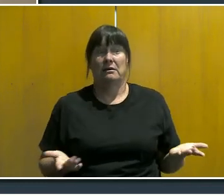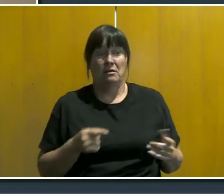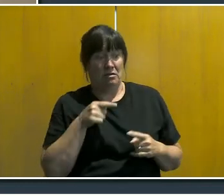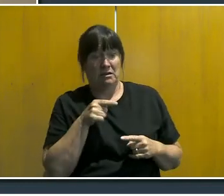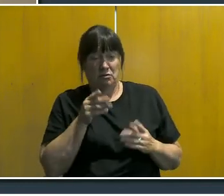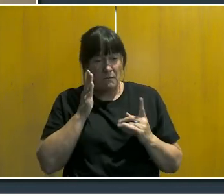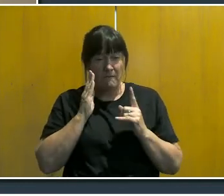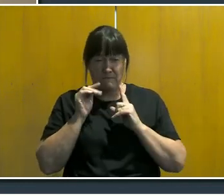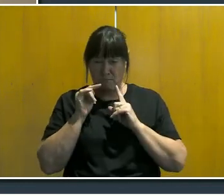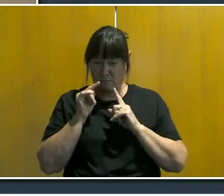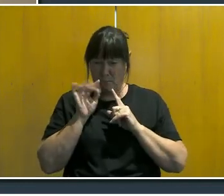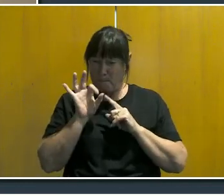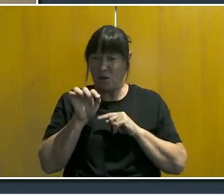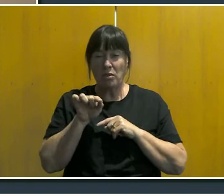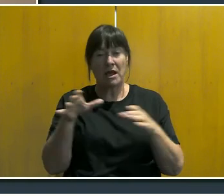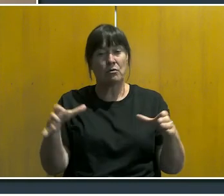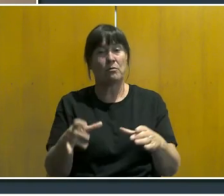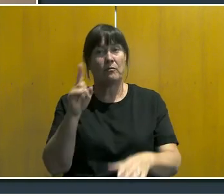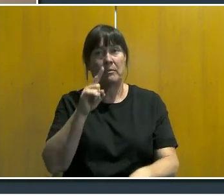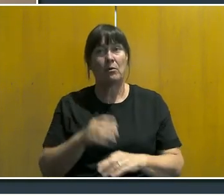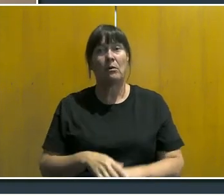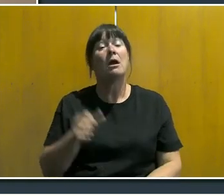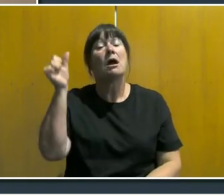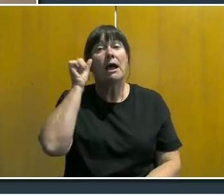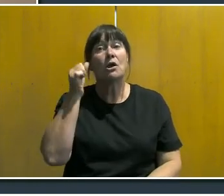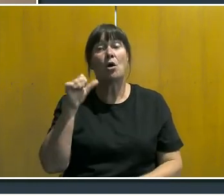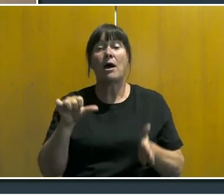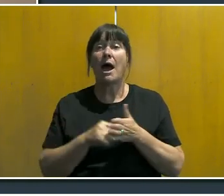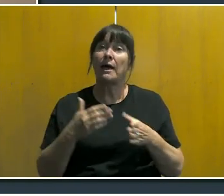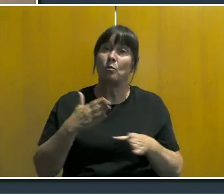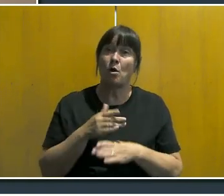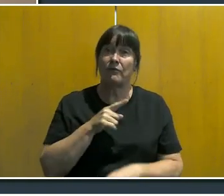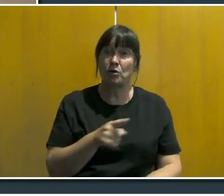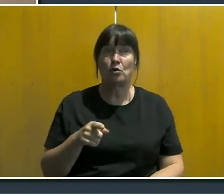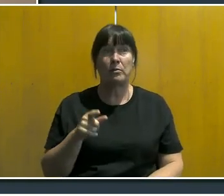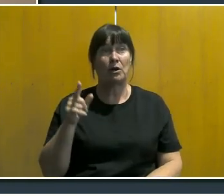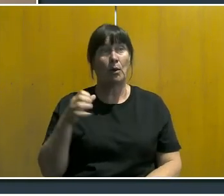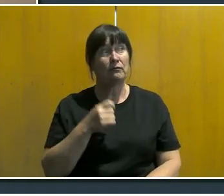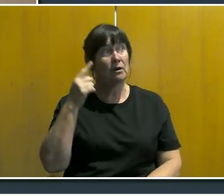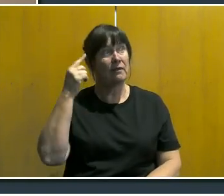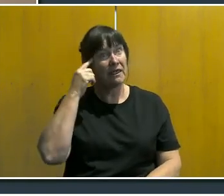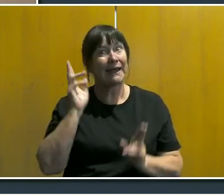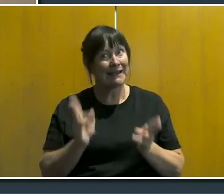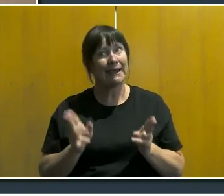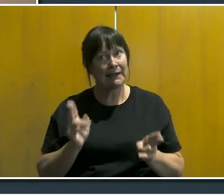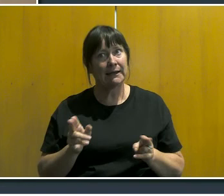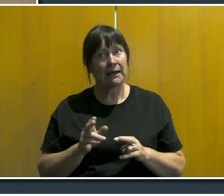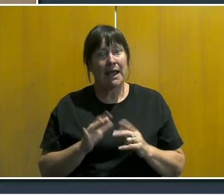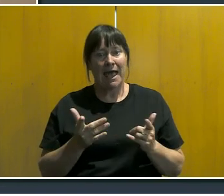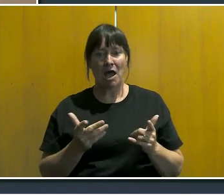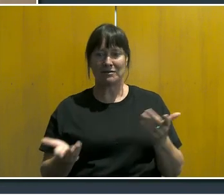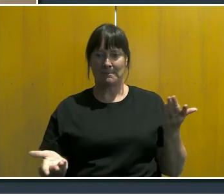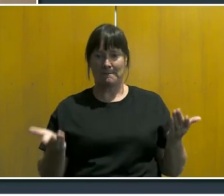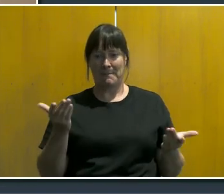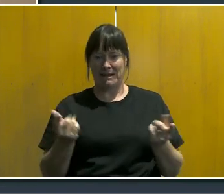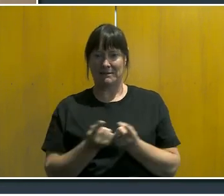And I appreciate you have a difficult job, but I think you need to rethink how you're going about trying to balance the books, so